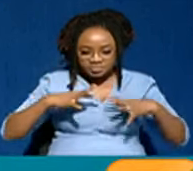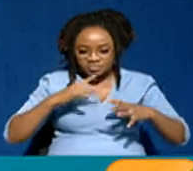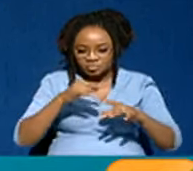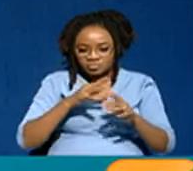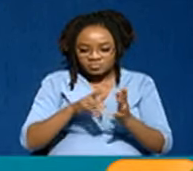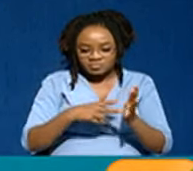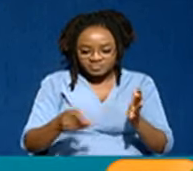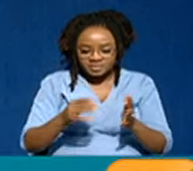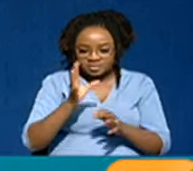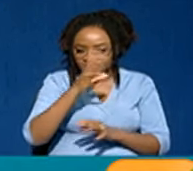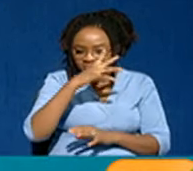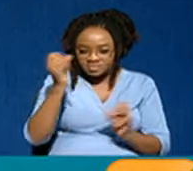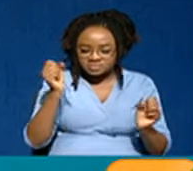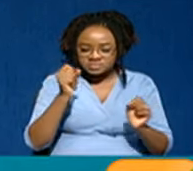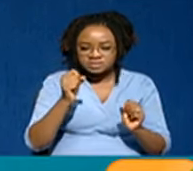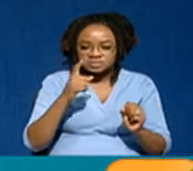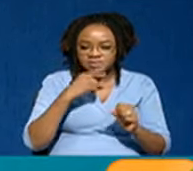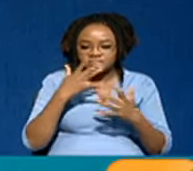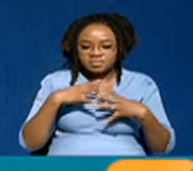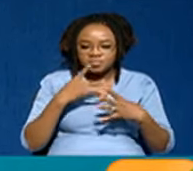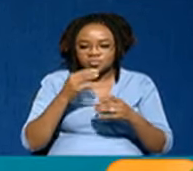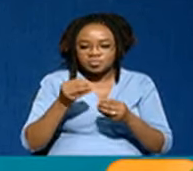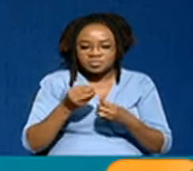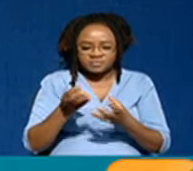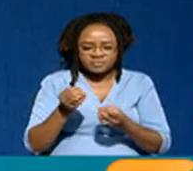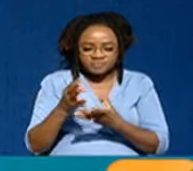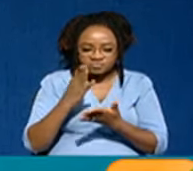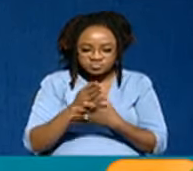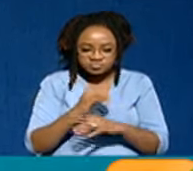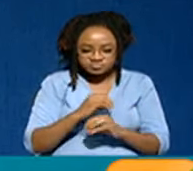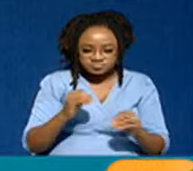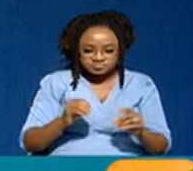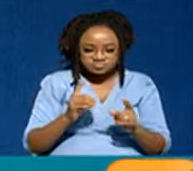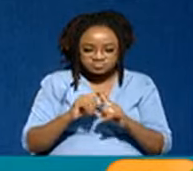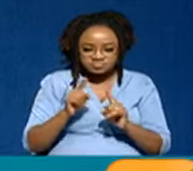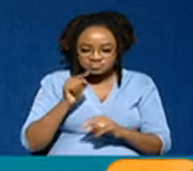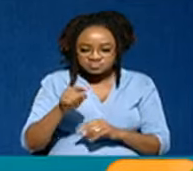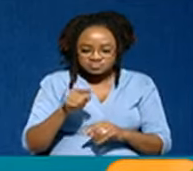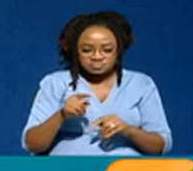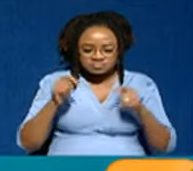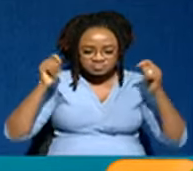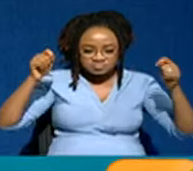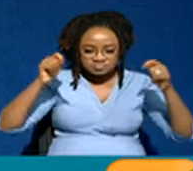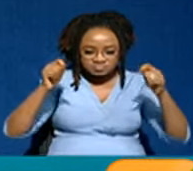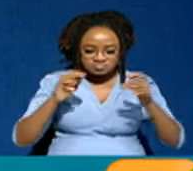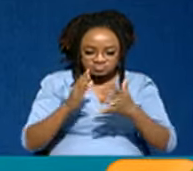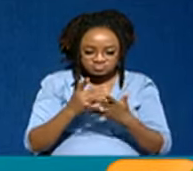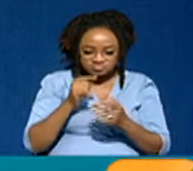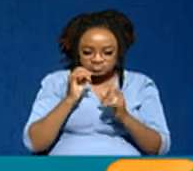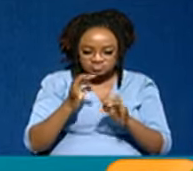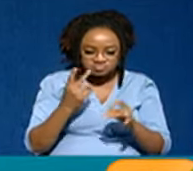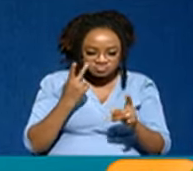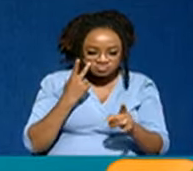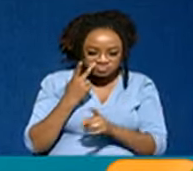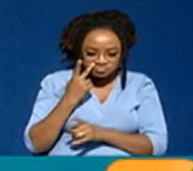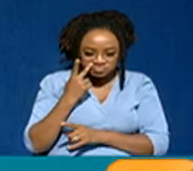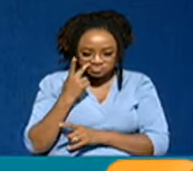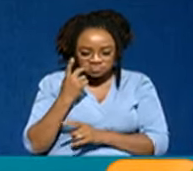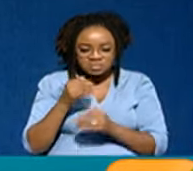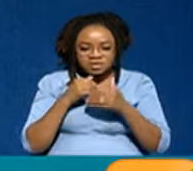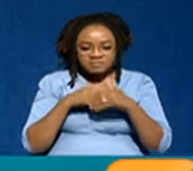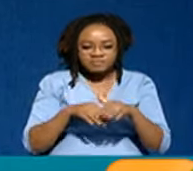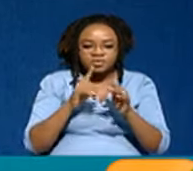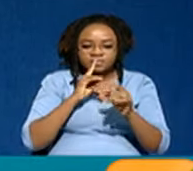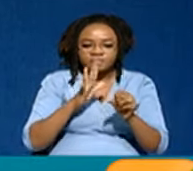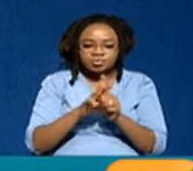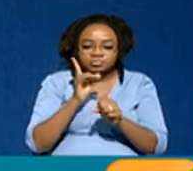technical persons. So some of these strikes, if they are followed up based on his manifesto, on the promises that he